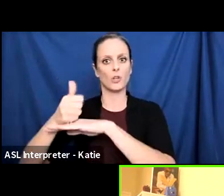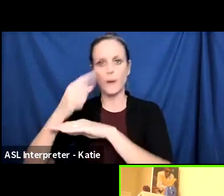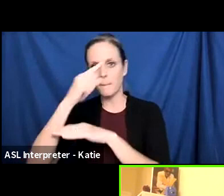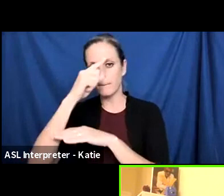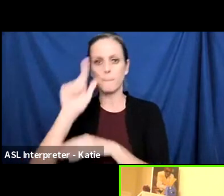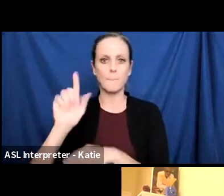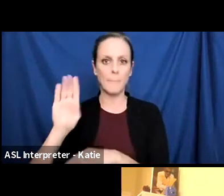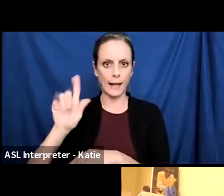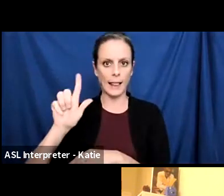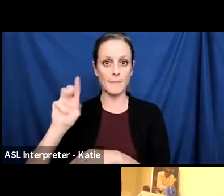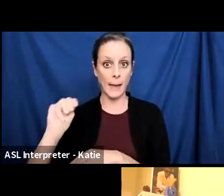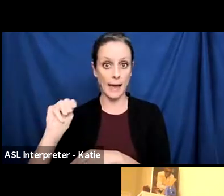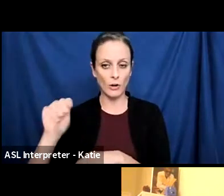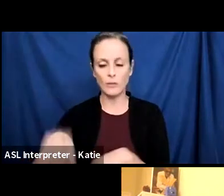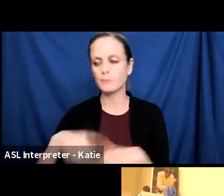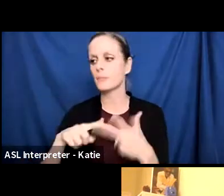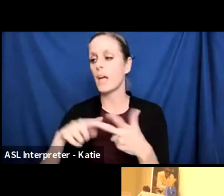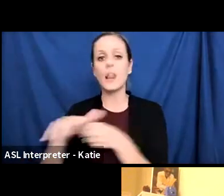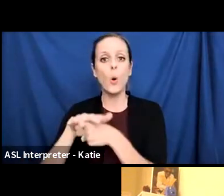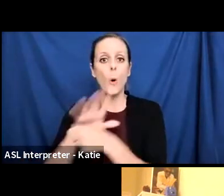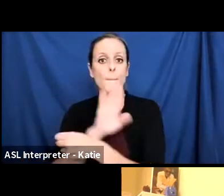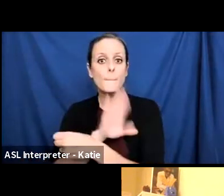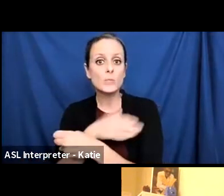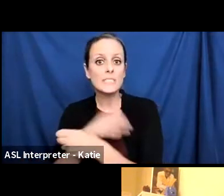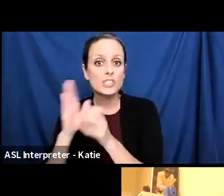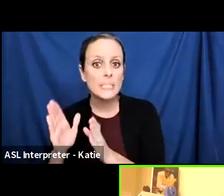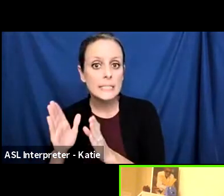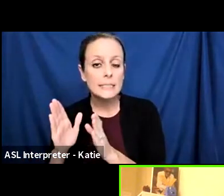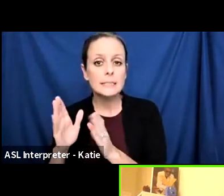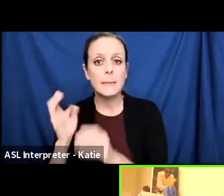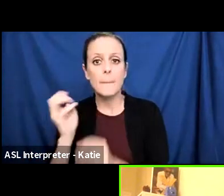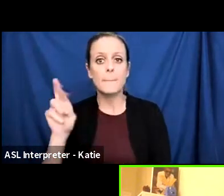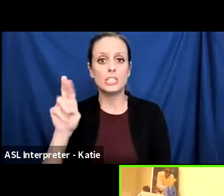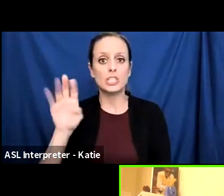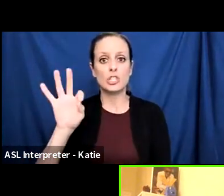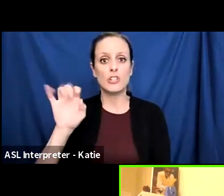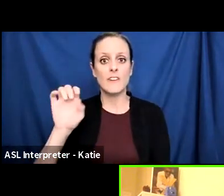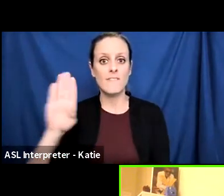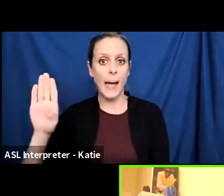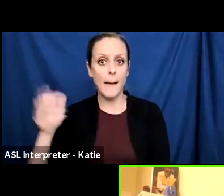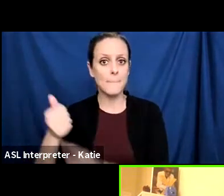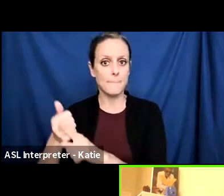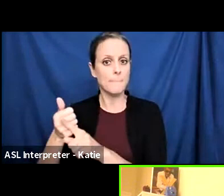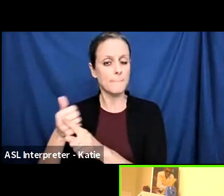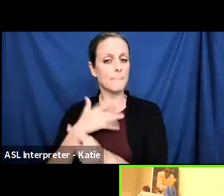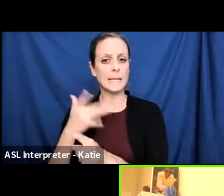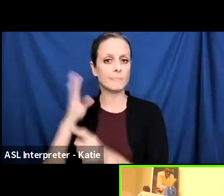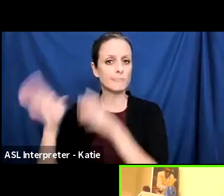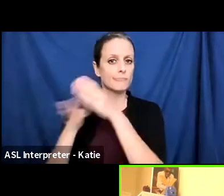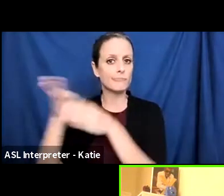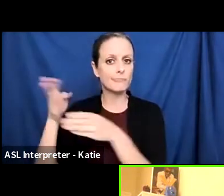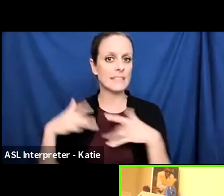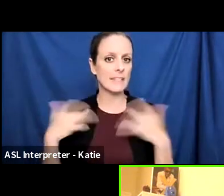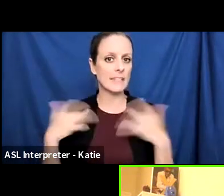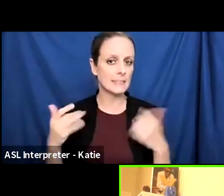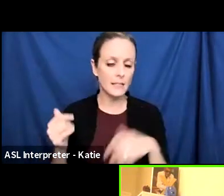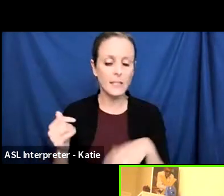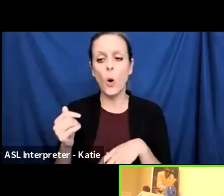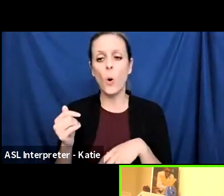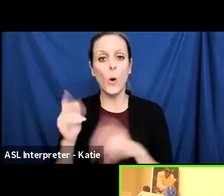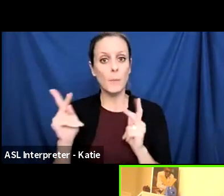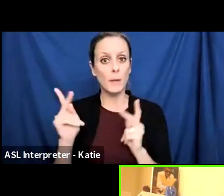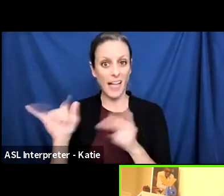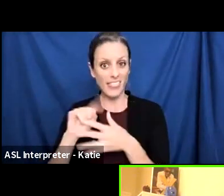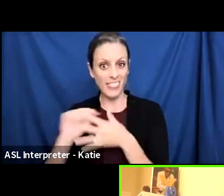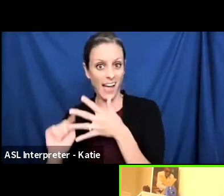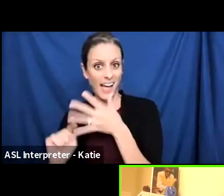about local musicians, people like Mr. Fab, who comes out to a lot of the events. So people like this, we're